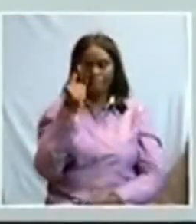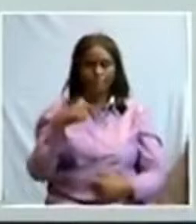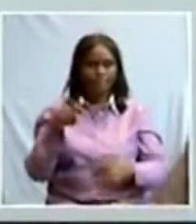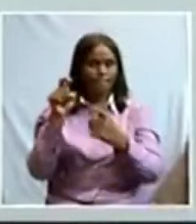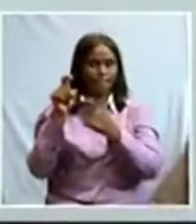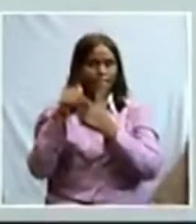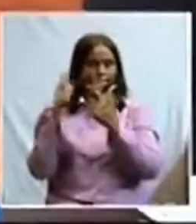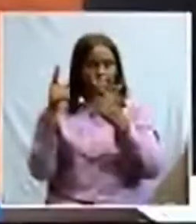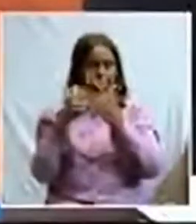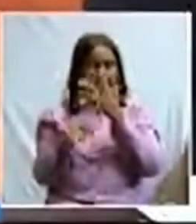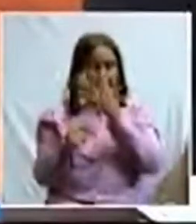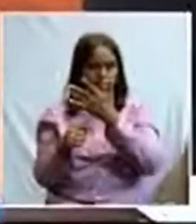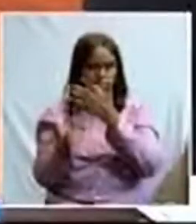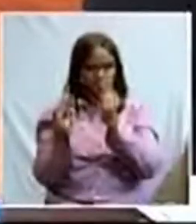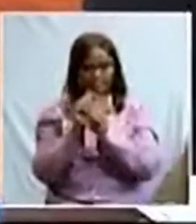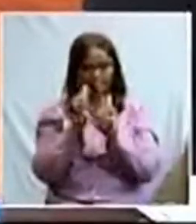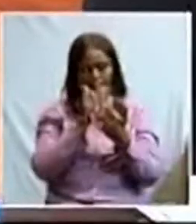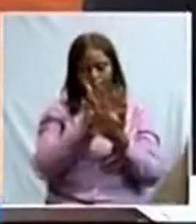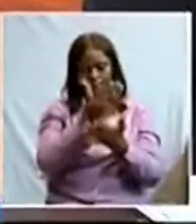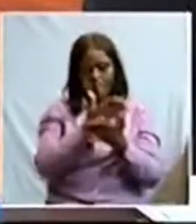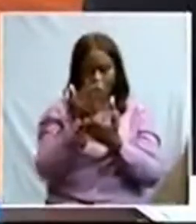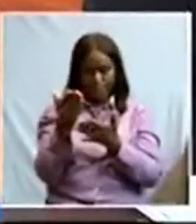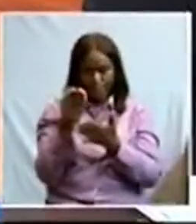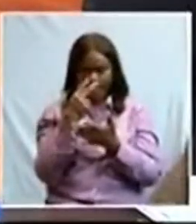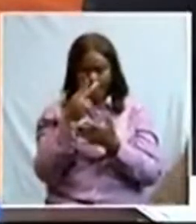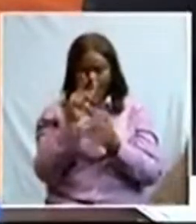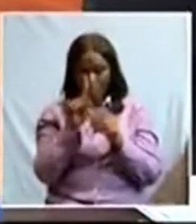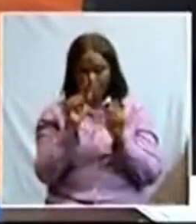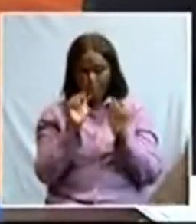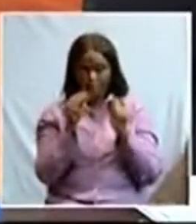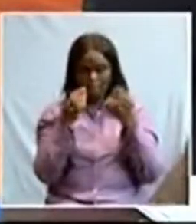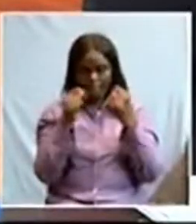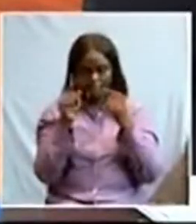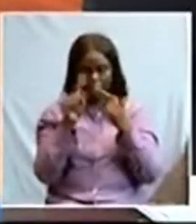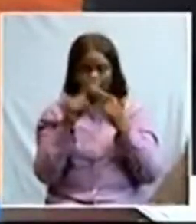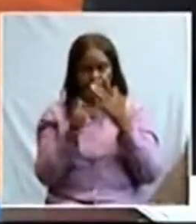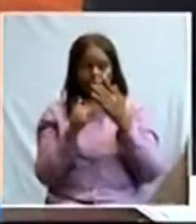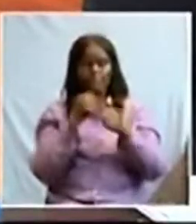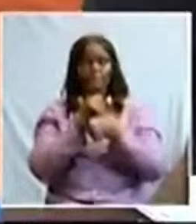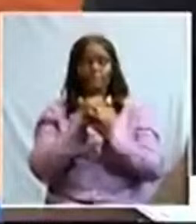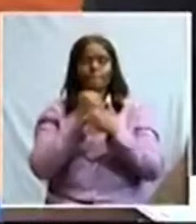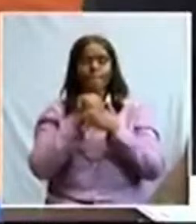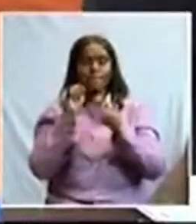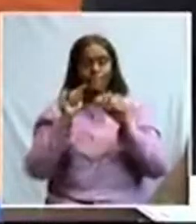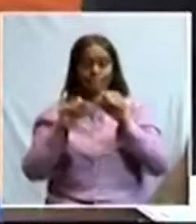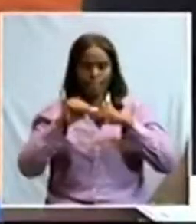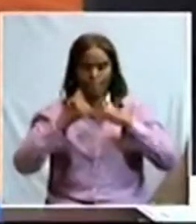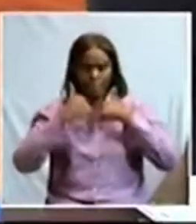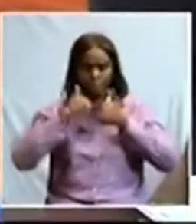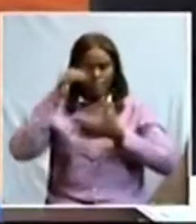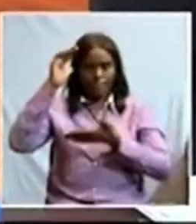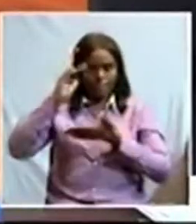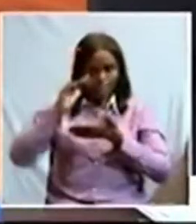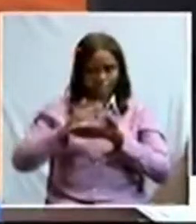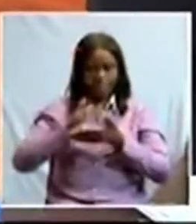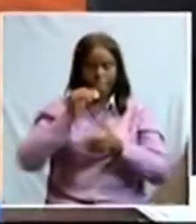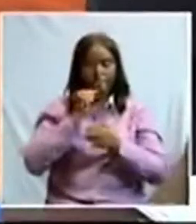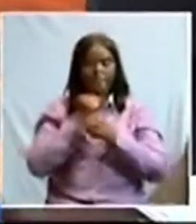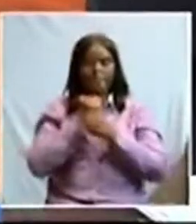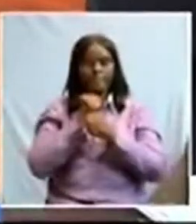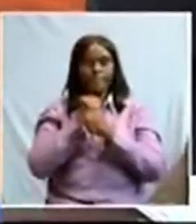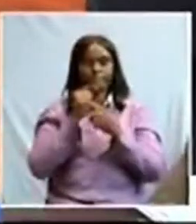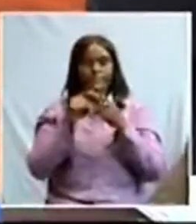were with the procurement. As you can see, the attempts, and that was failing. That's when we had to scale down the scope.